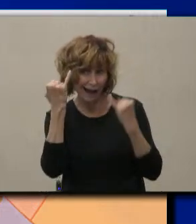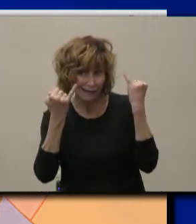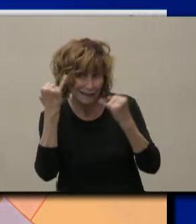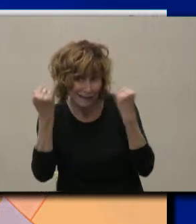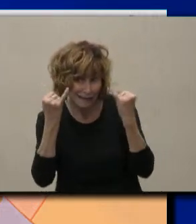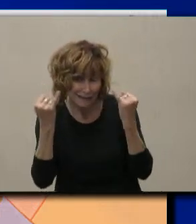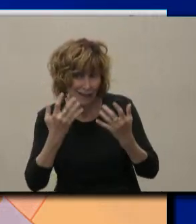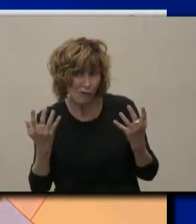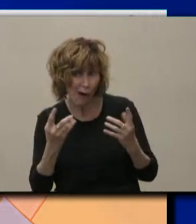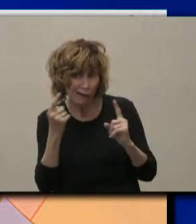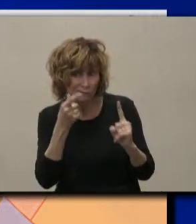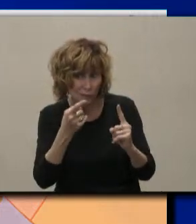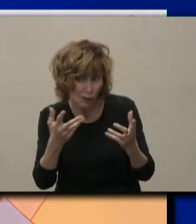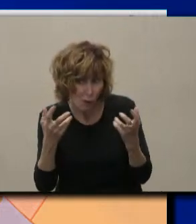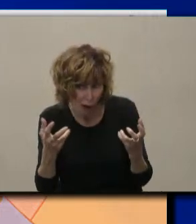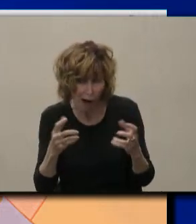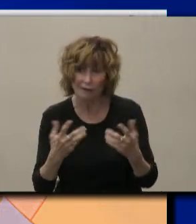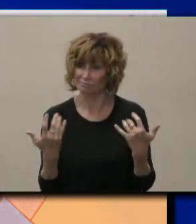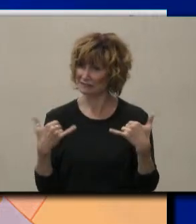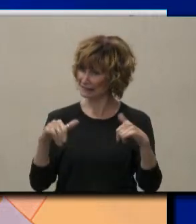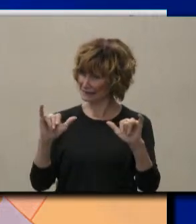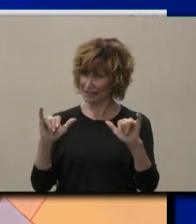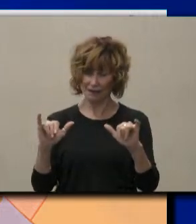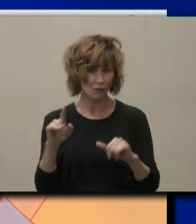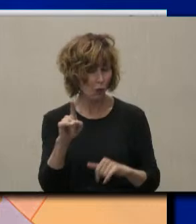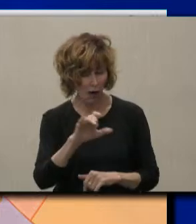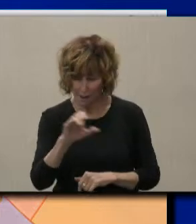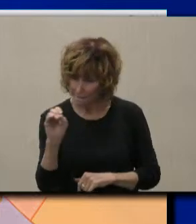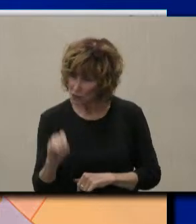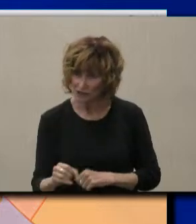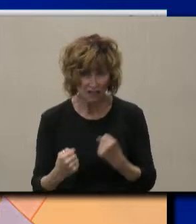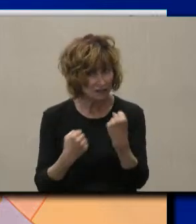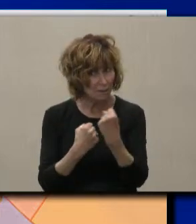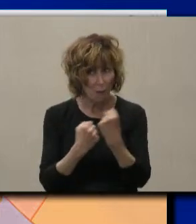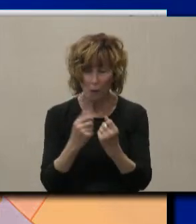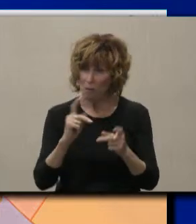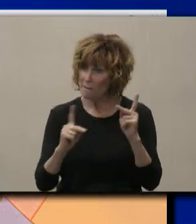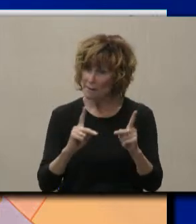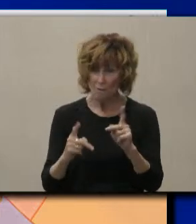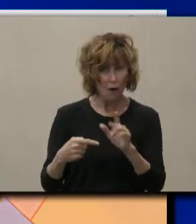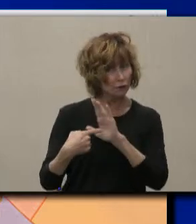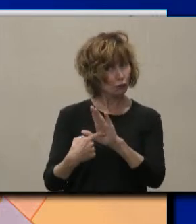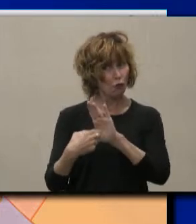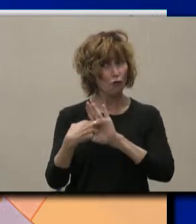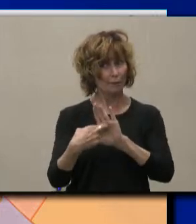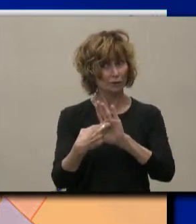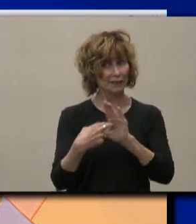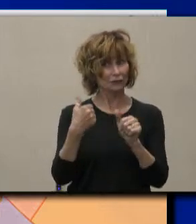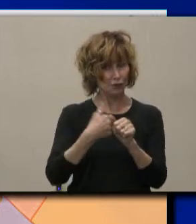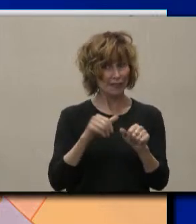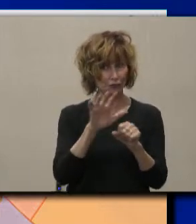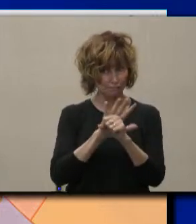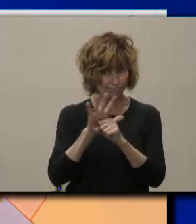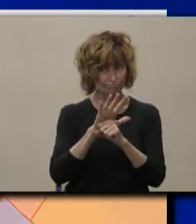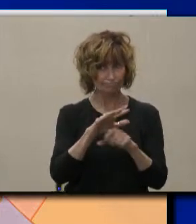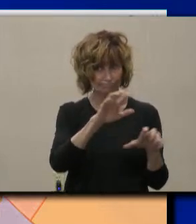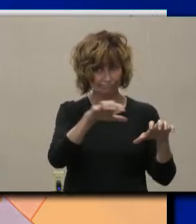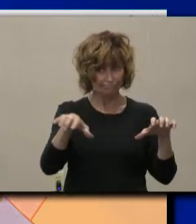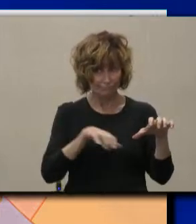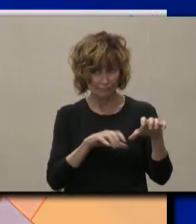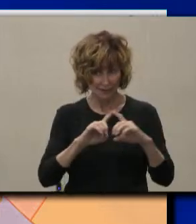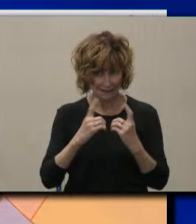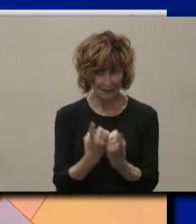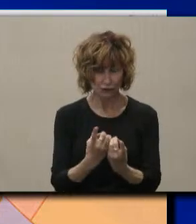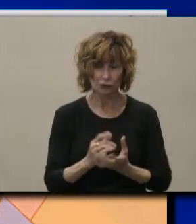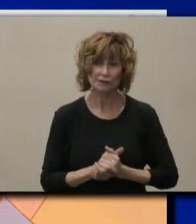down to doing what's best for our community, I think 100% we're always on board with that. So I'll leave it up to, hear